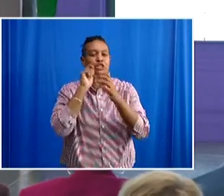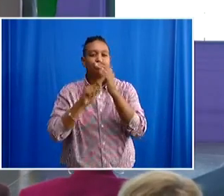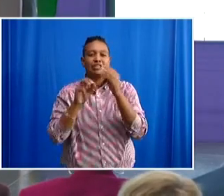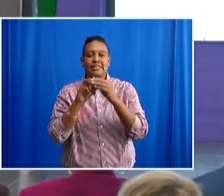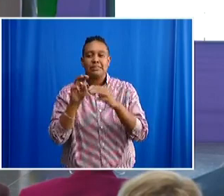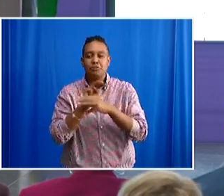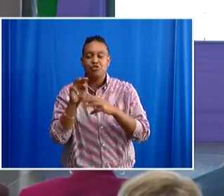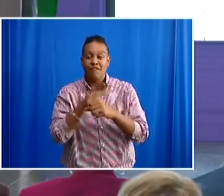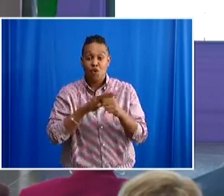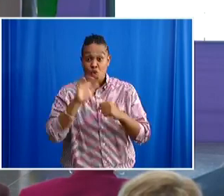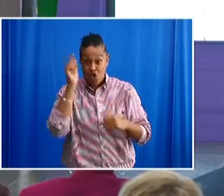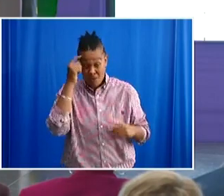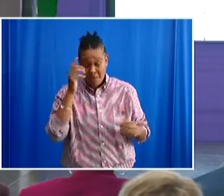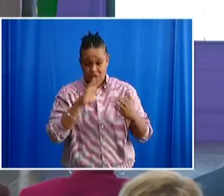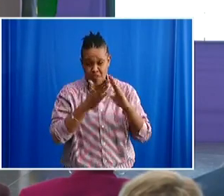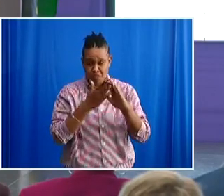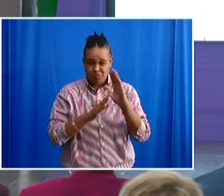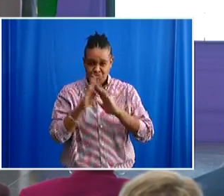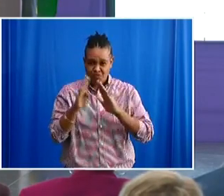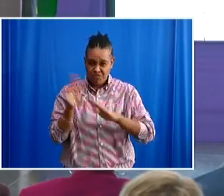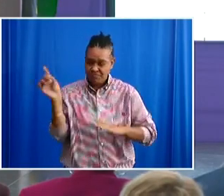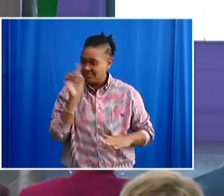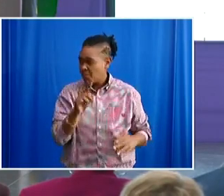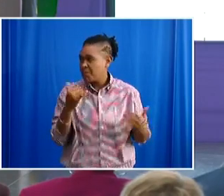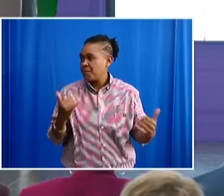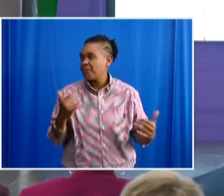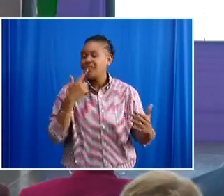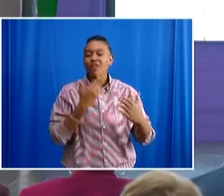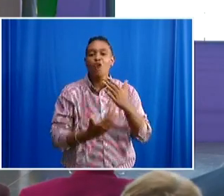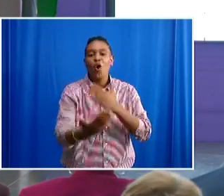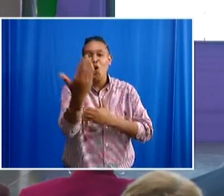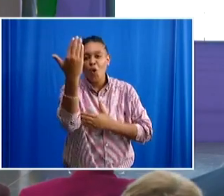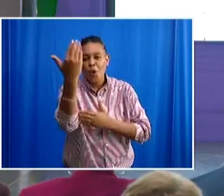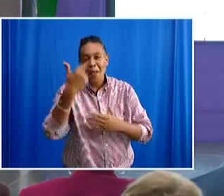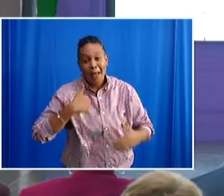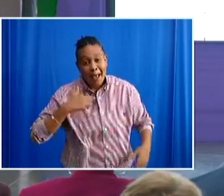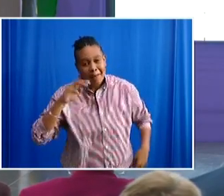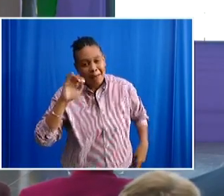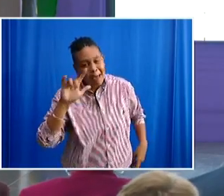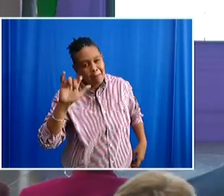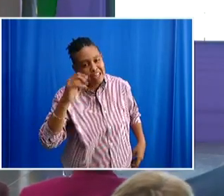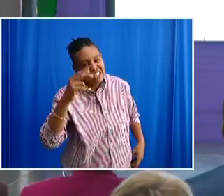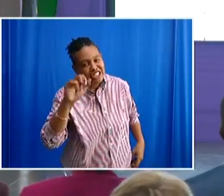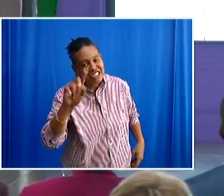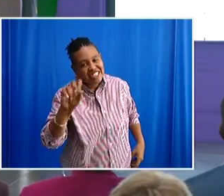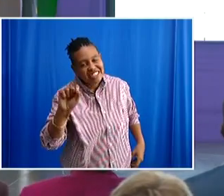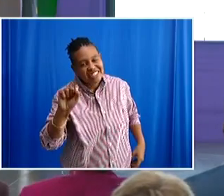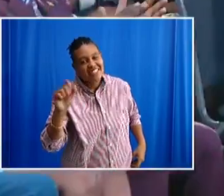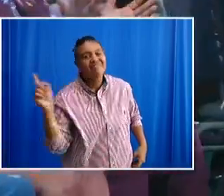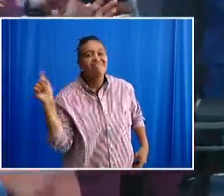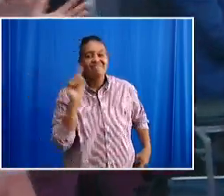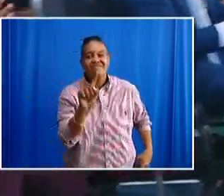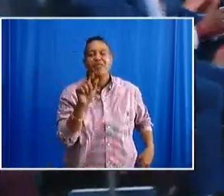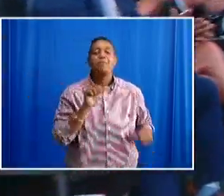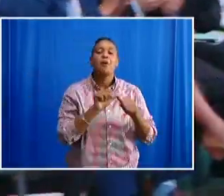Local Government and Community Development. Have a good morning. I'm Emily Shields. Here's the Permanent